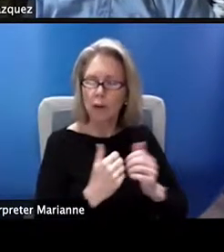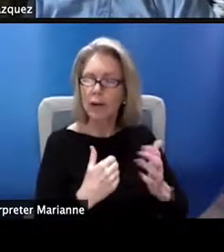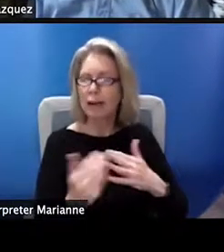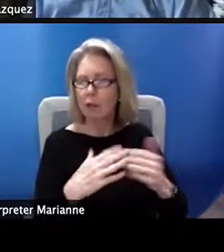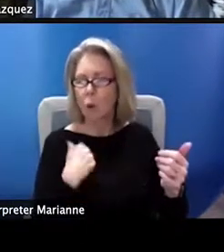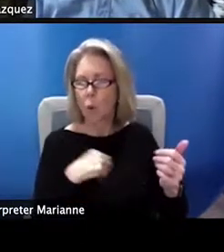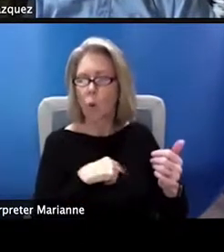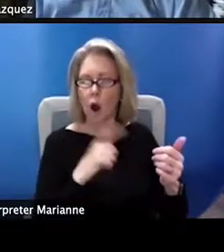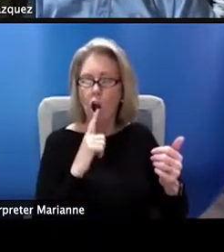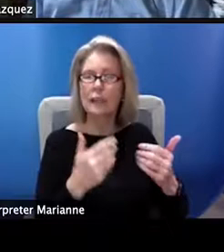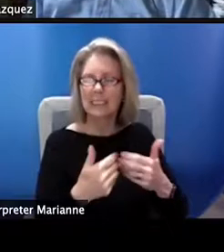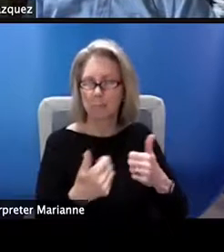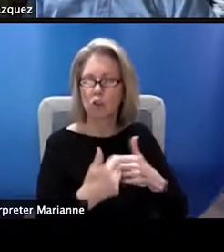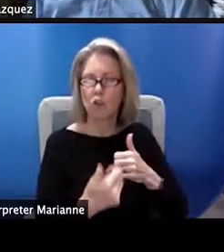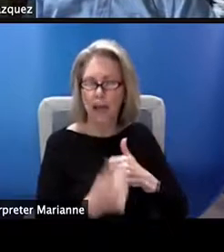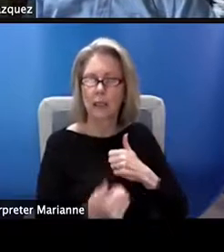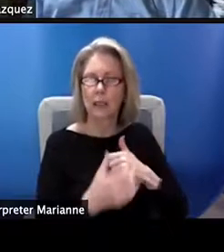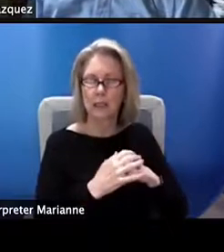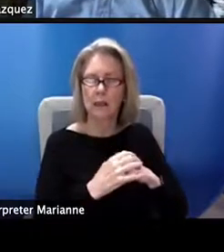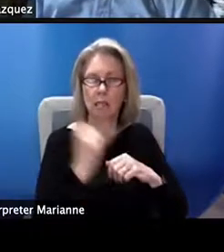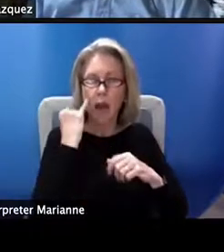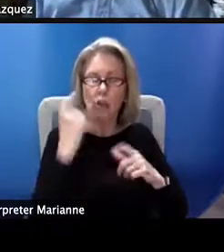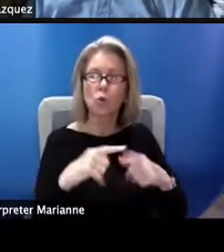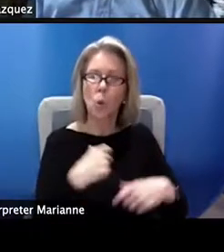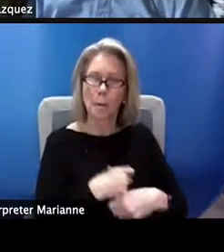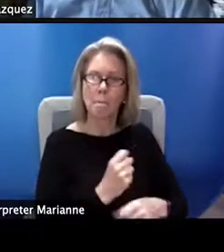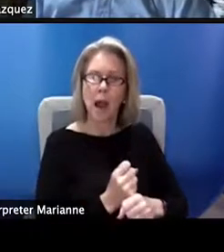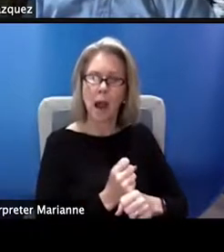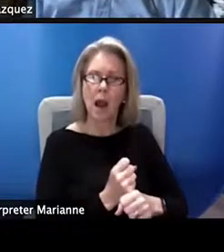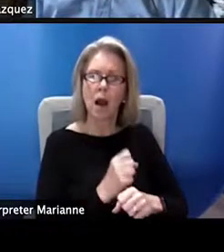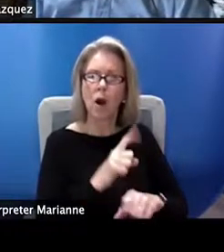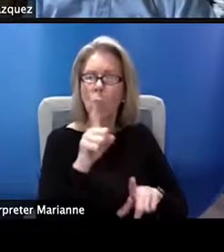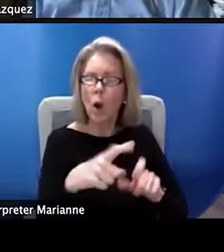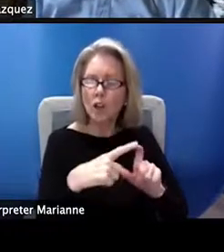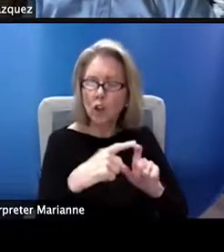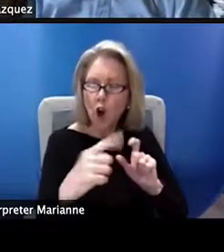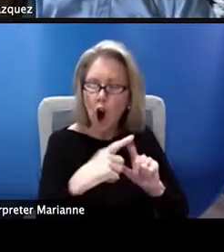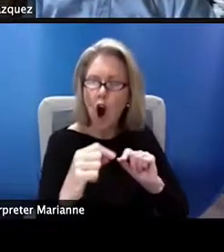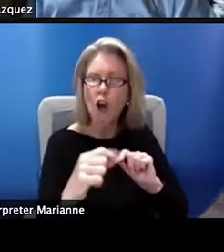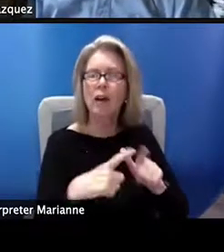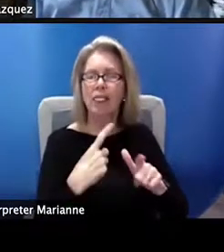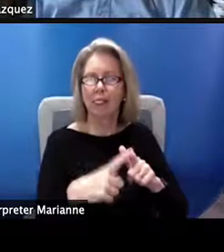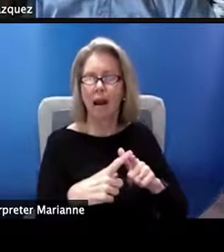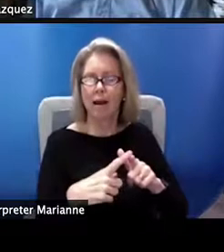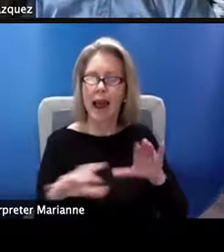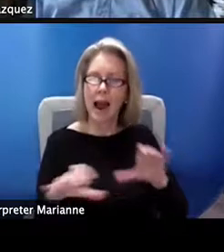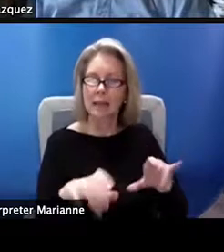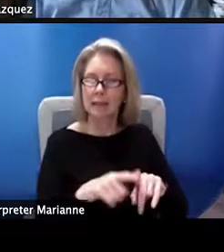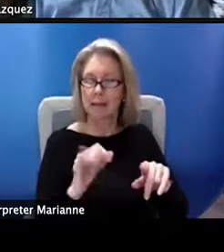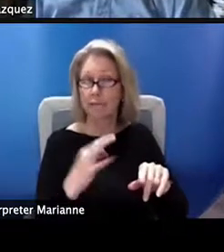are separated. So the idea to make a question card and then acting as if we